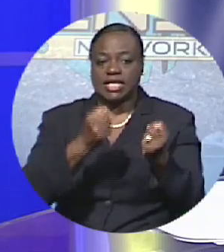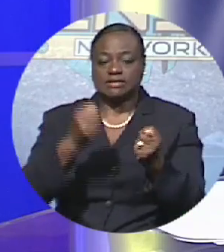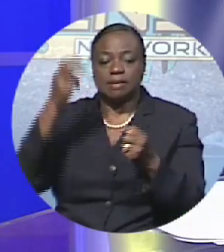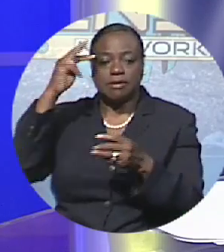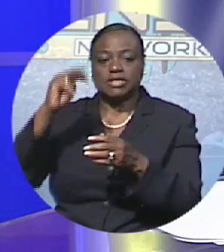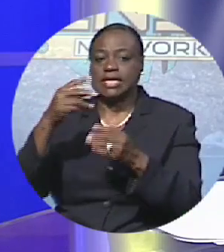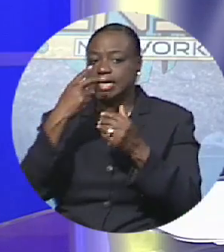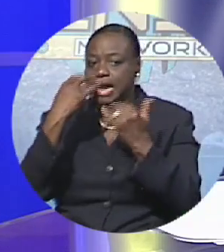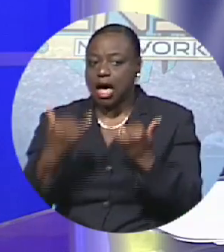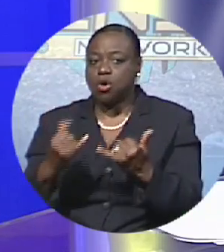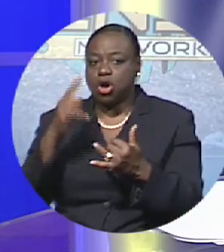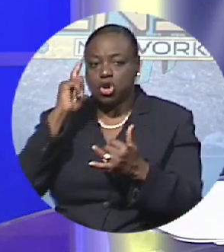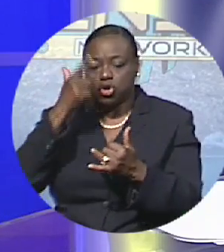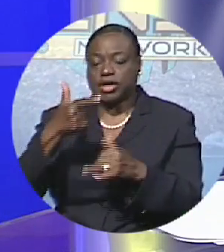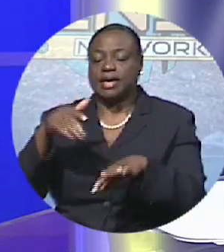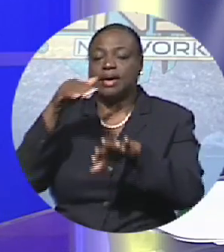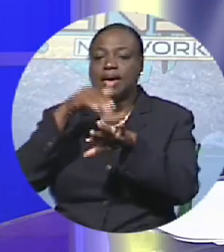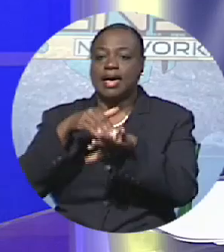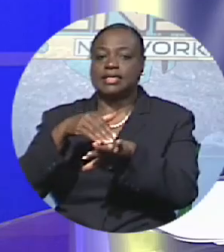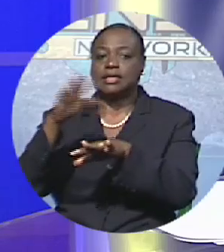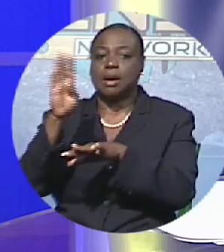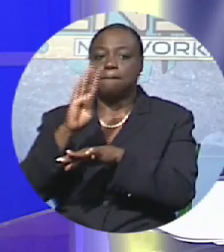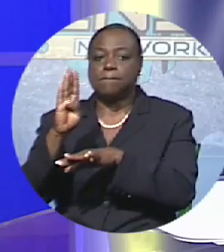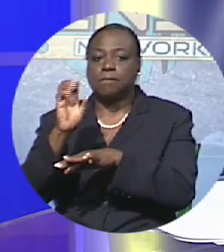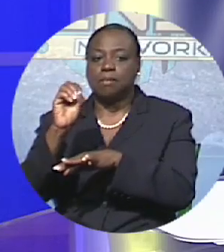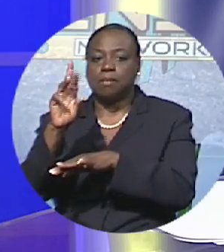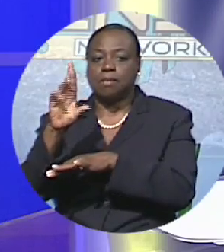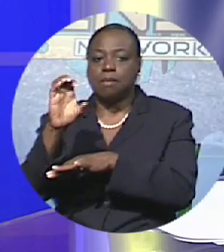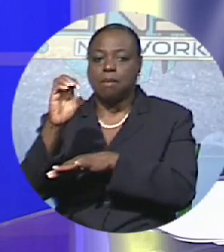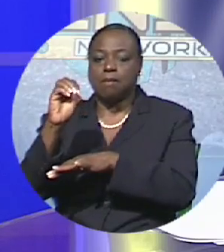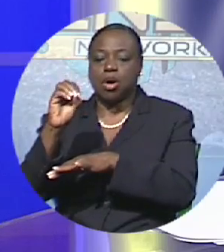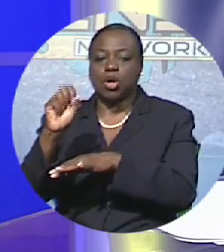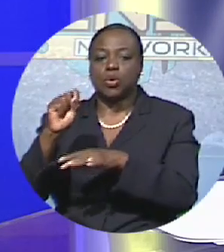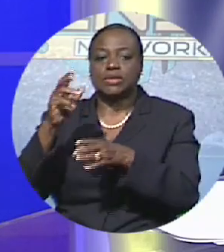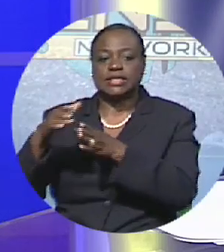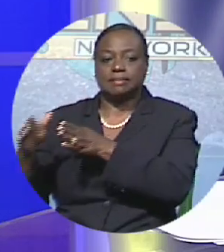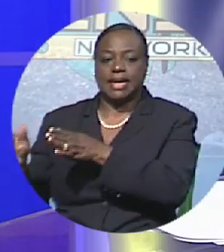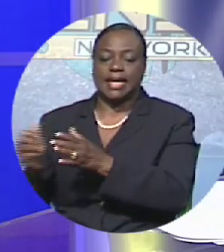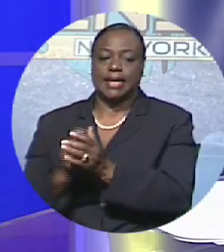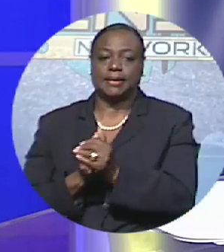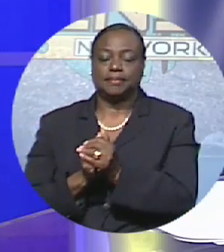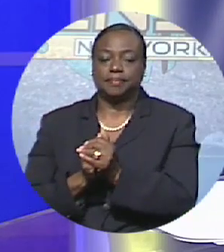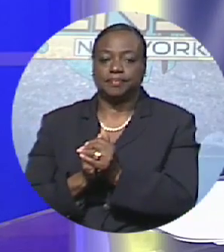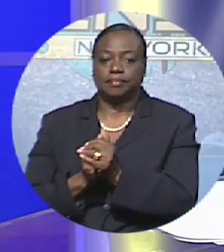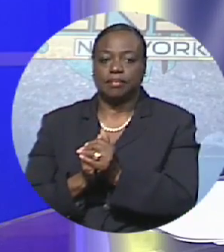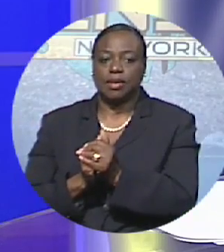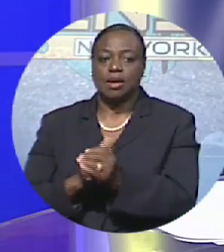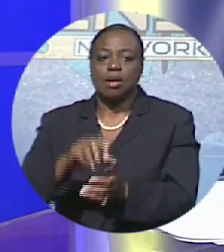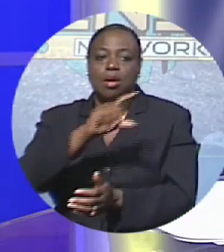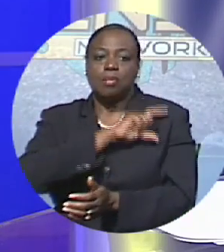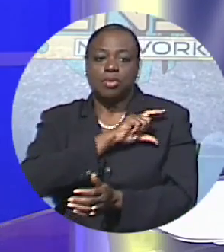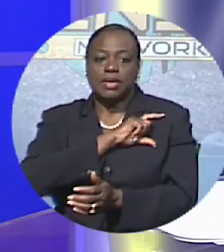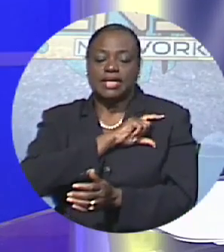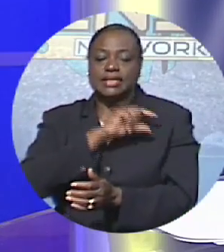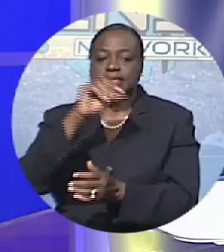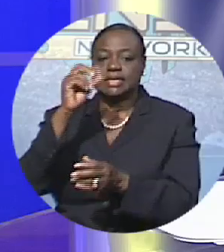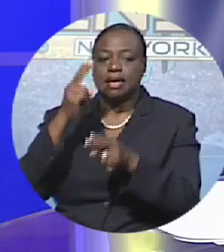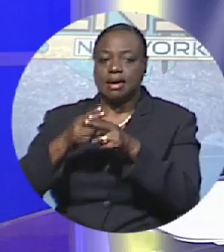plan and will schedule a meeting with senior officials of BORCO on its operations. Coming up, police officially